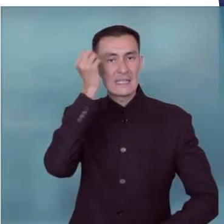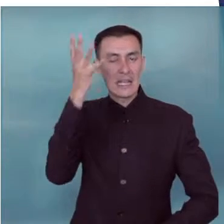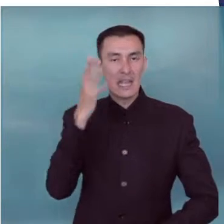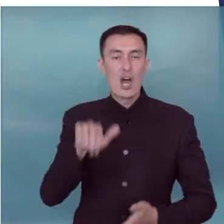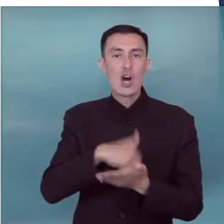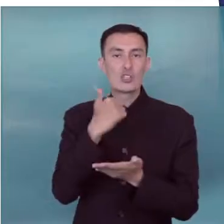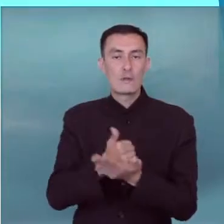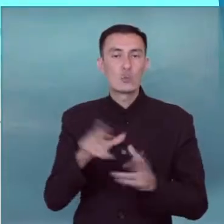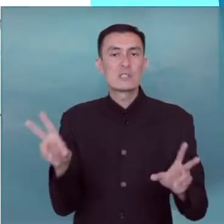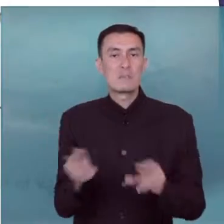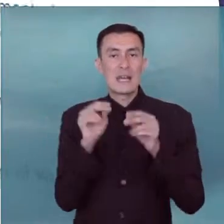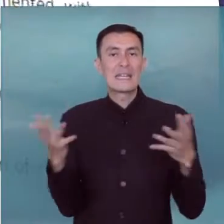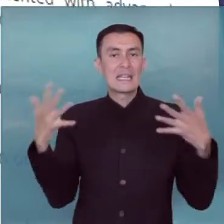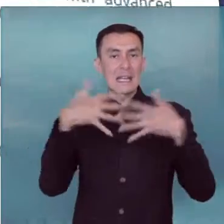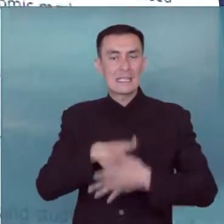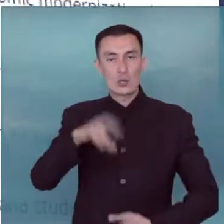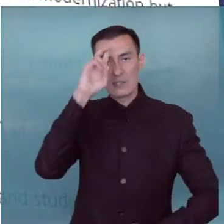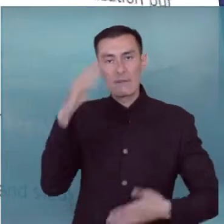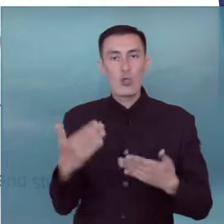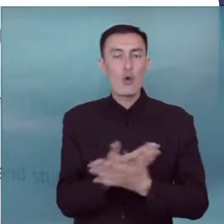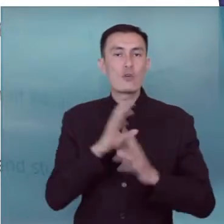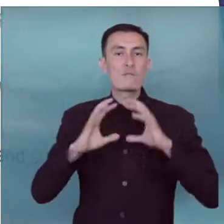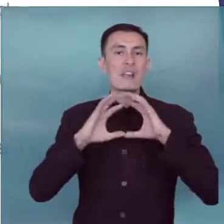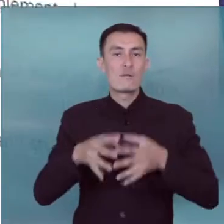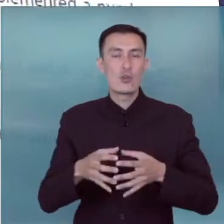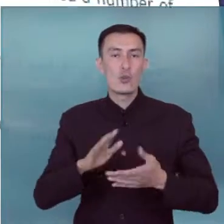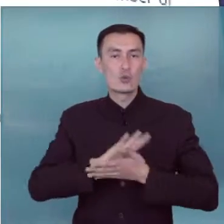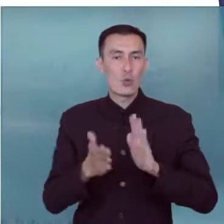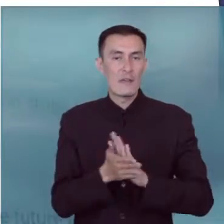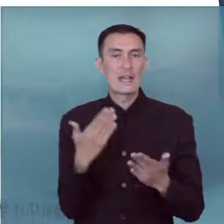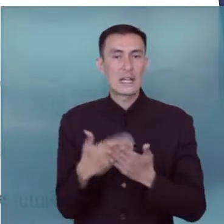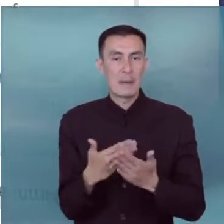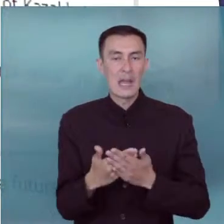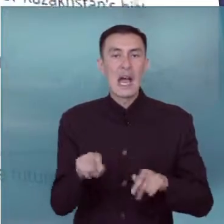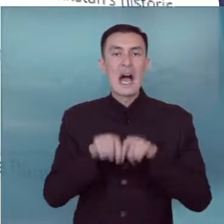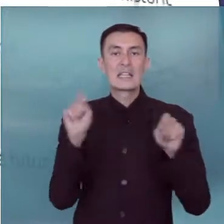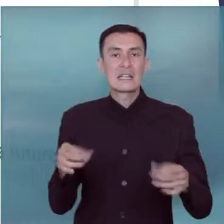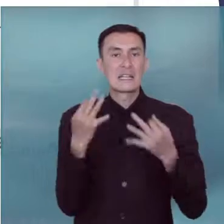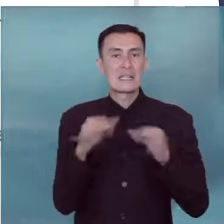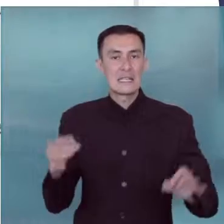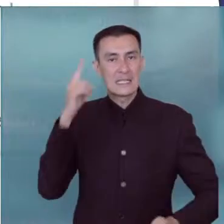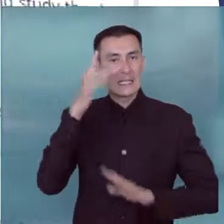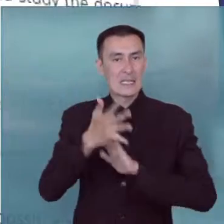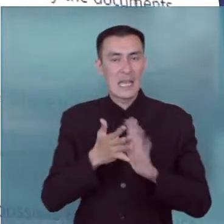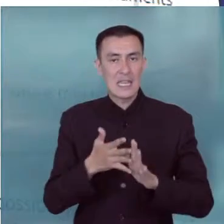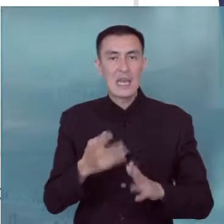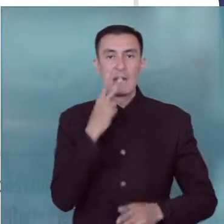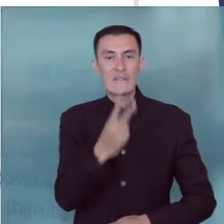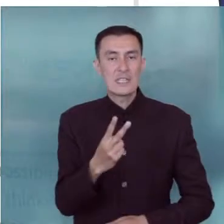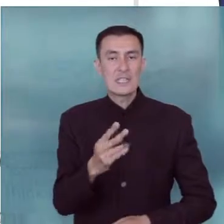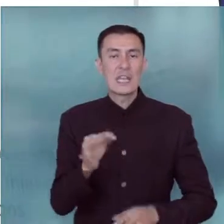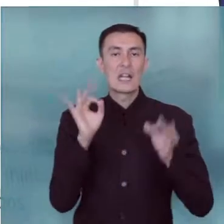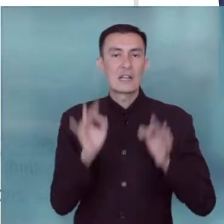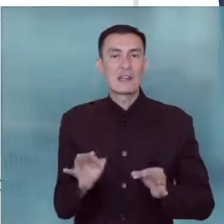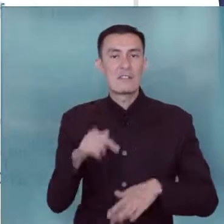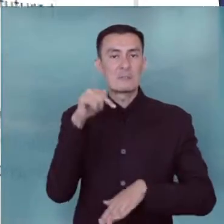Kazakhstan entitled "The Pathway Towards the Future: Modernization of Kazakhstan's Identity." This article details the fundamentals of a